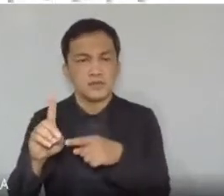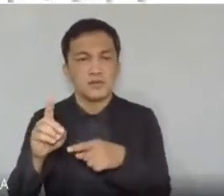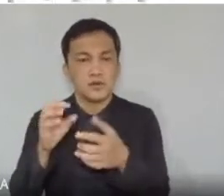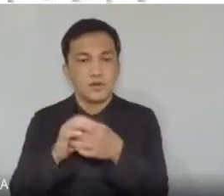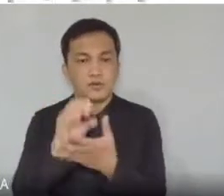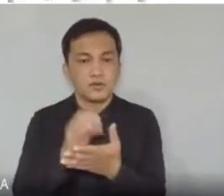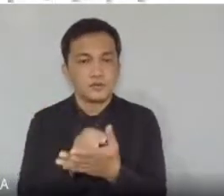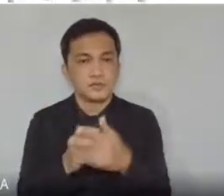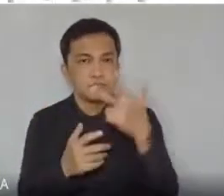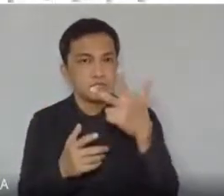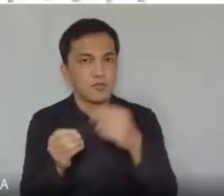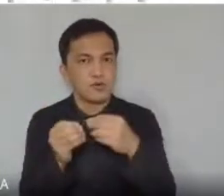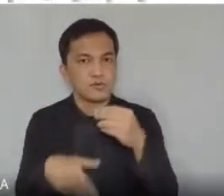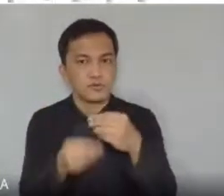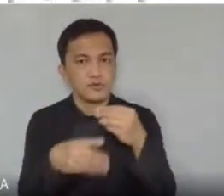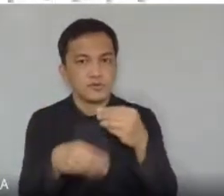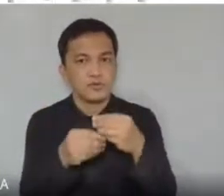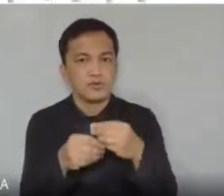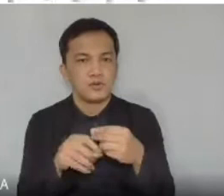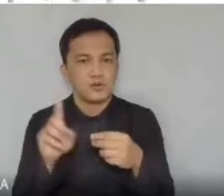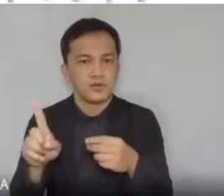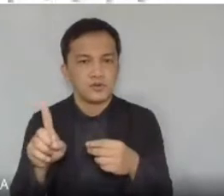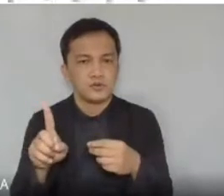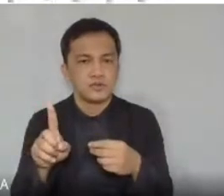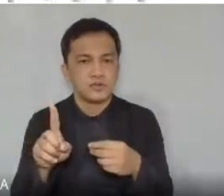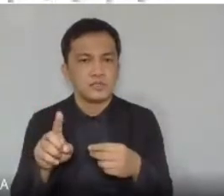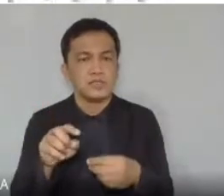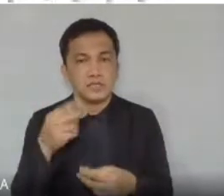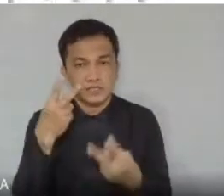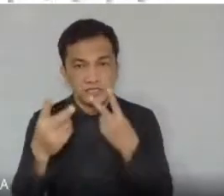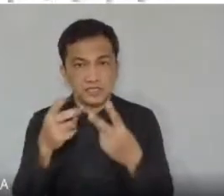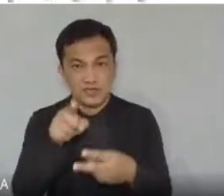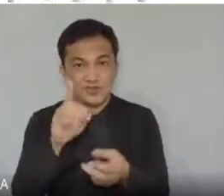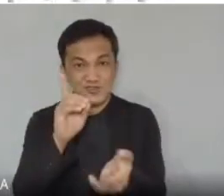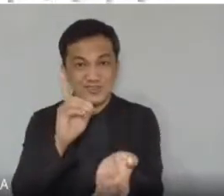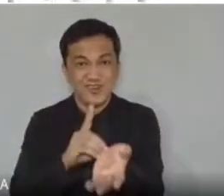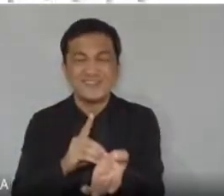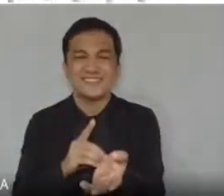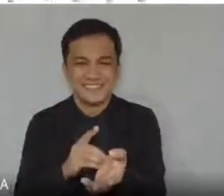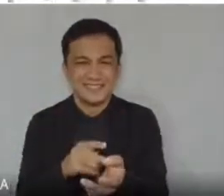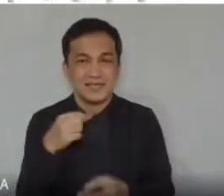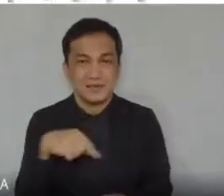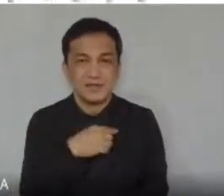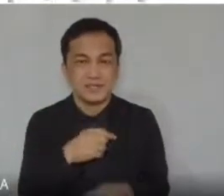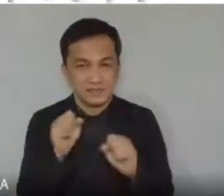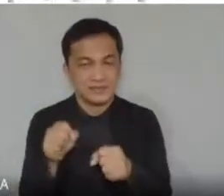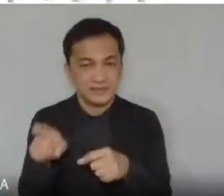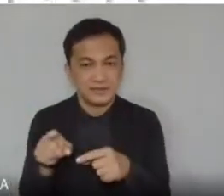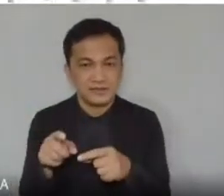hiring and from DOH volunteers. And as I mentioned, from the private